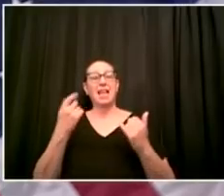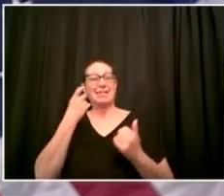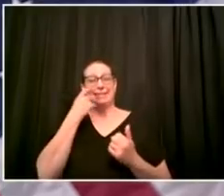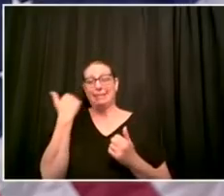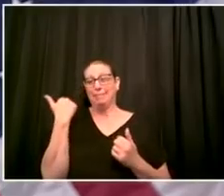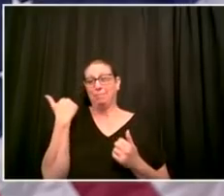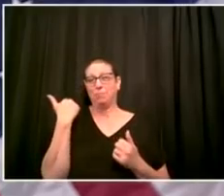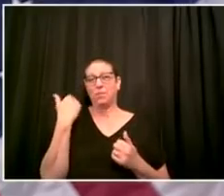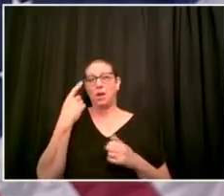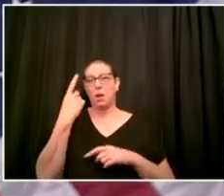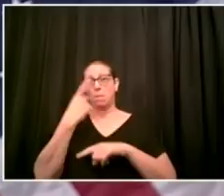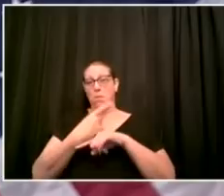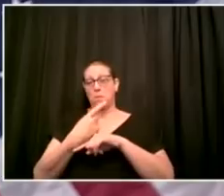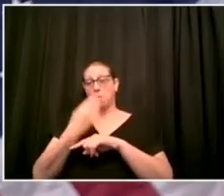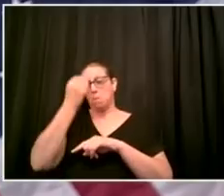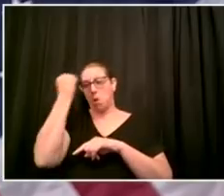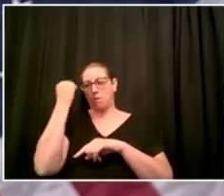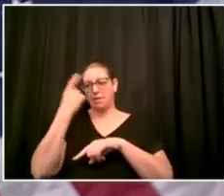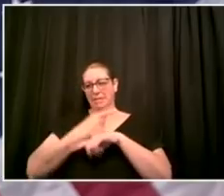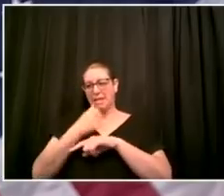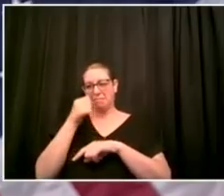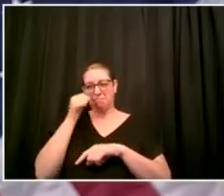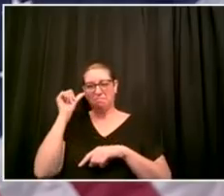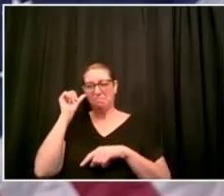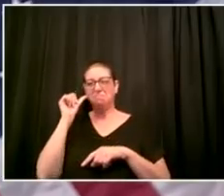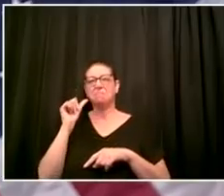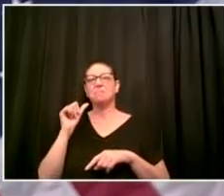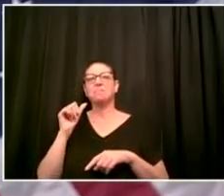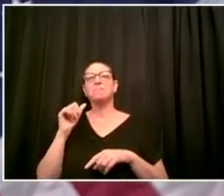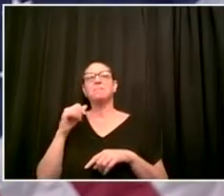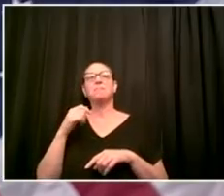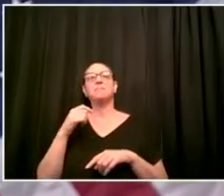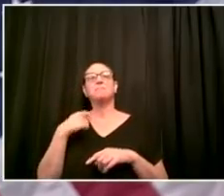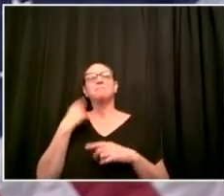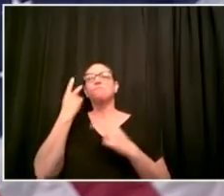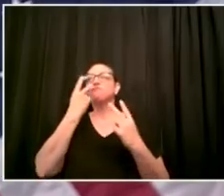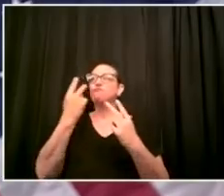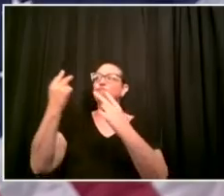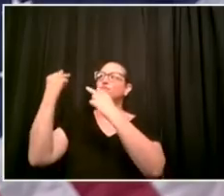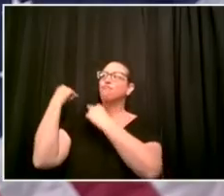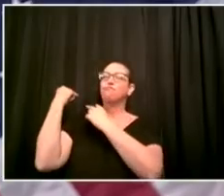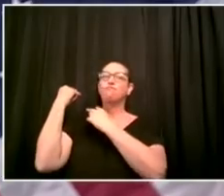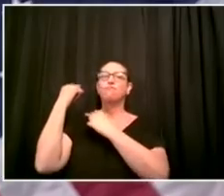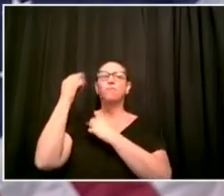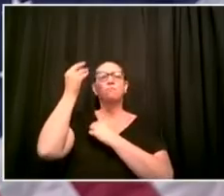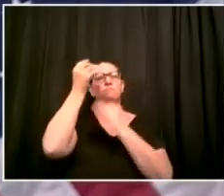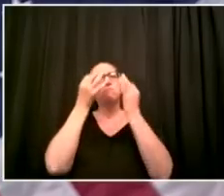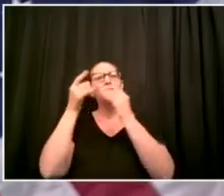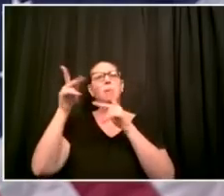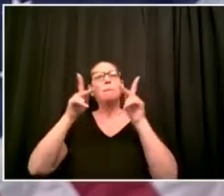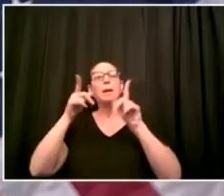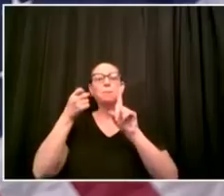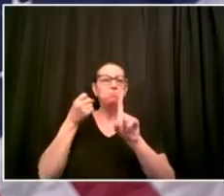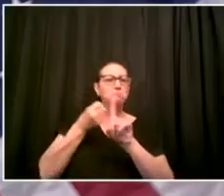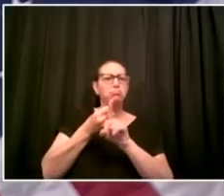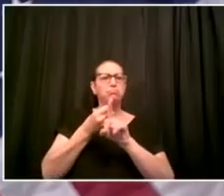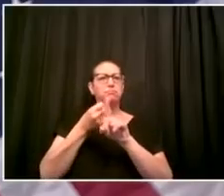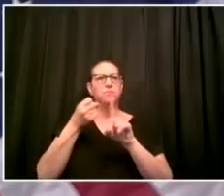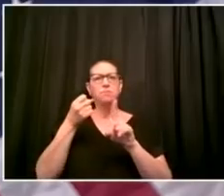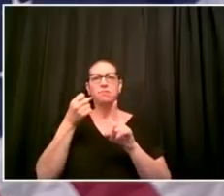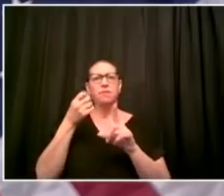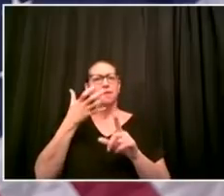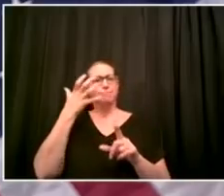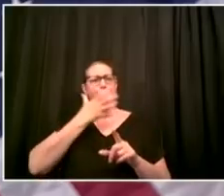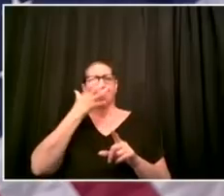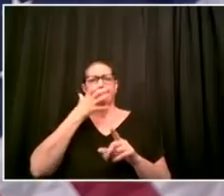We think about people who did extraordinary things. In fact, made sacrifices that are